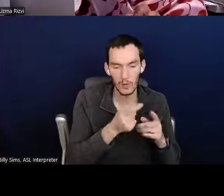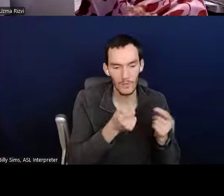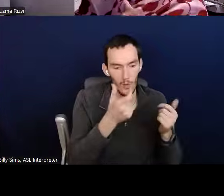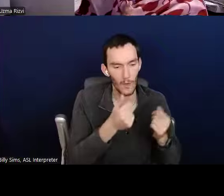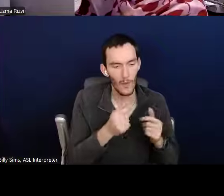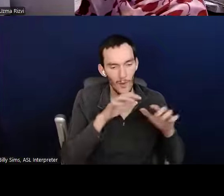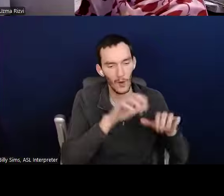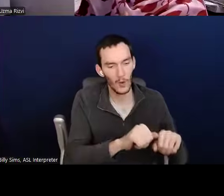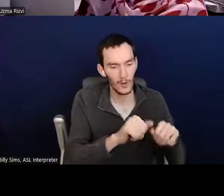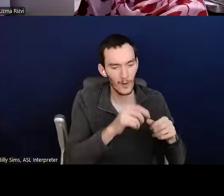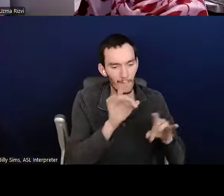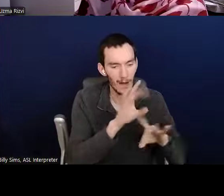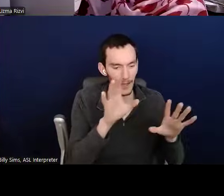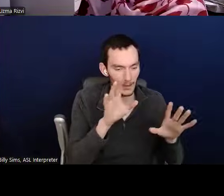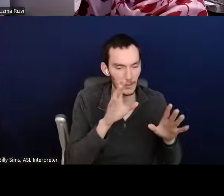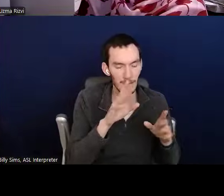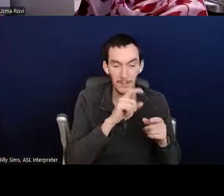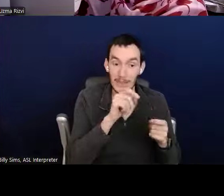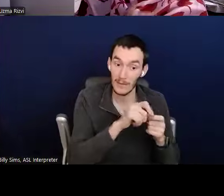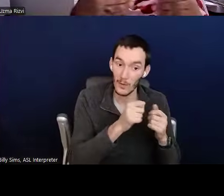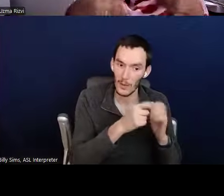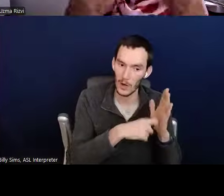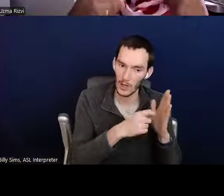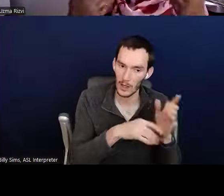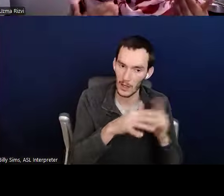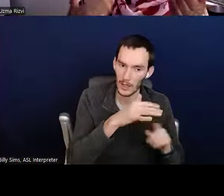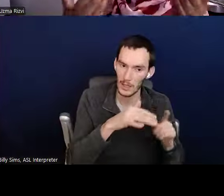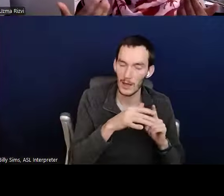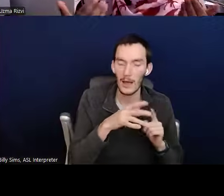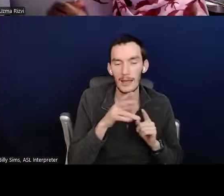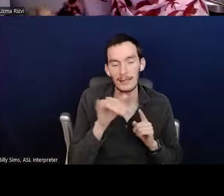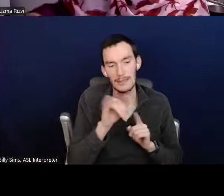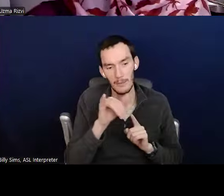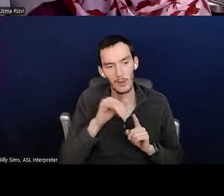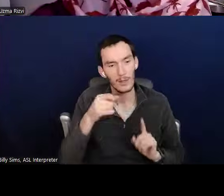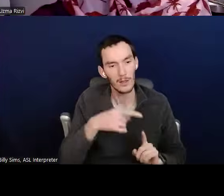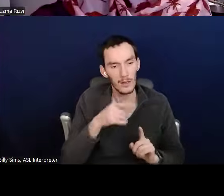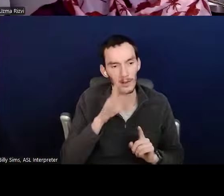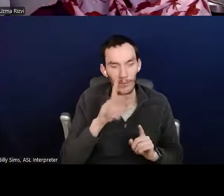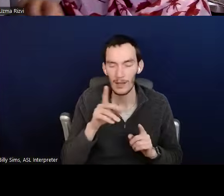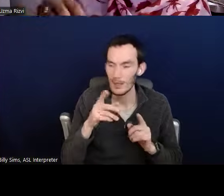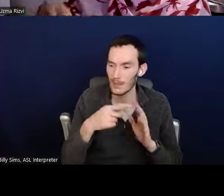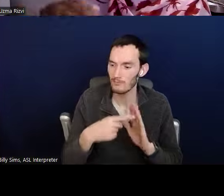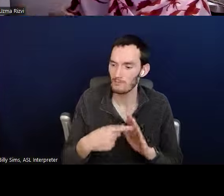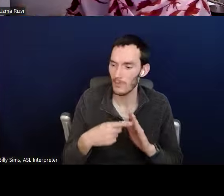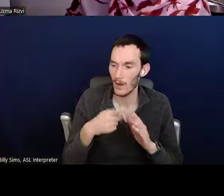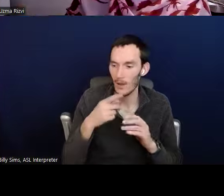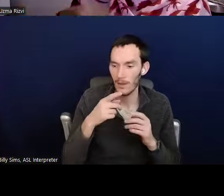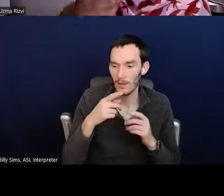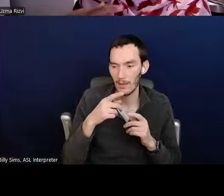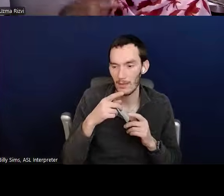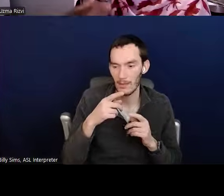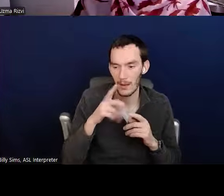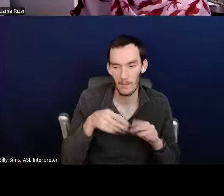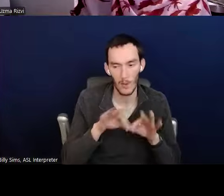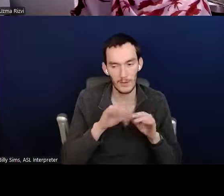in place, specifically within archaeological contexts. And it's a similar impetus that informs the ethnographic engagement of this project.